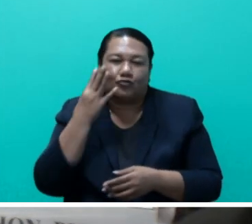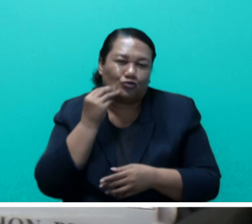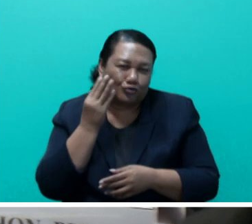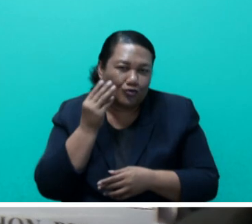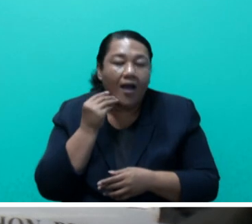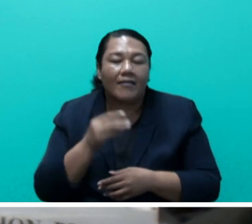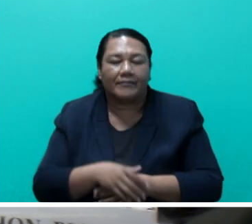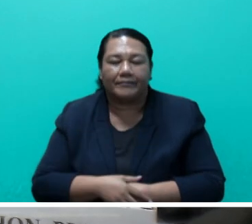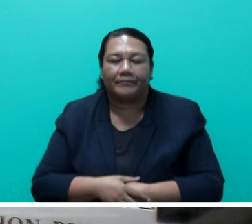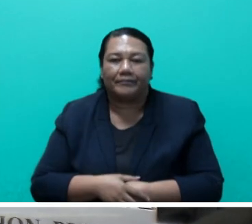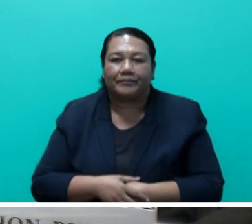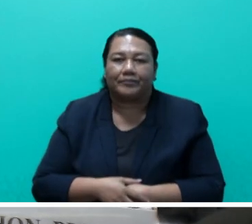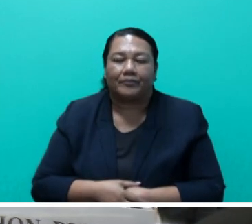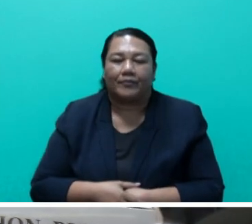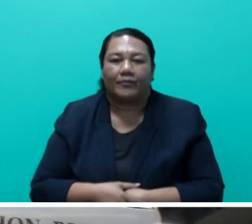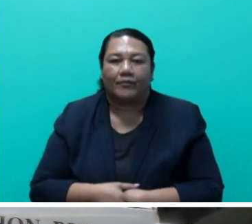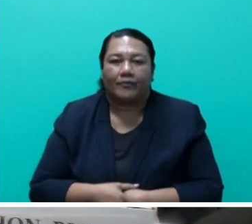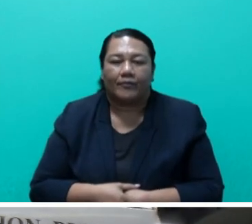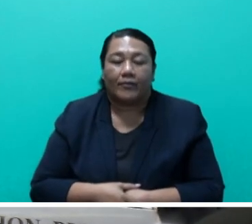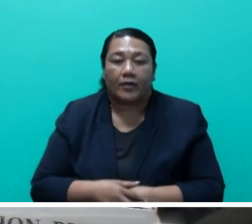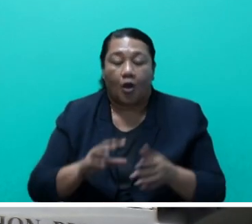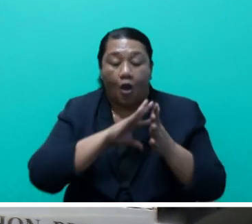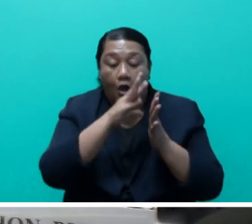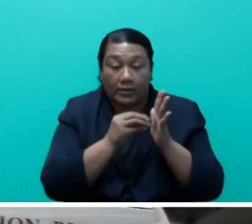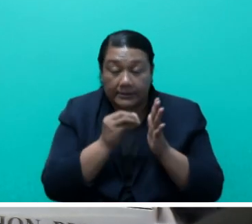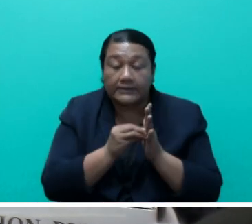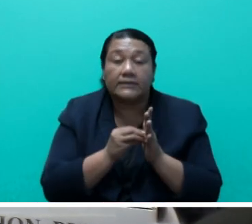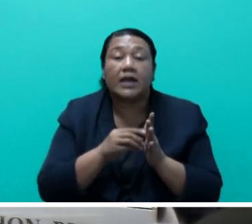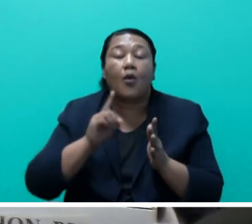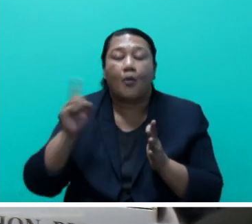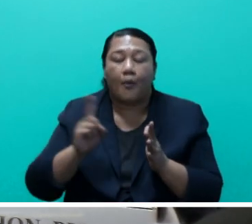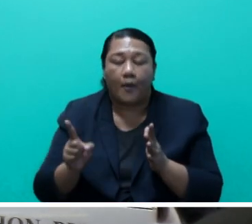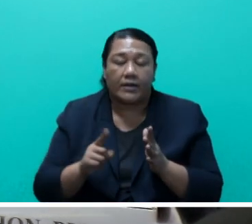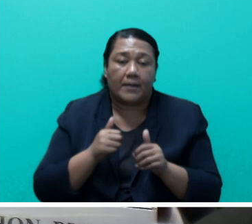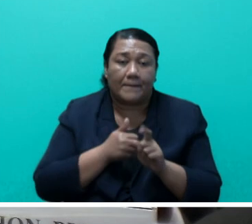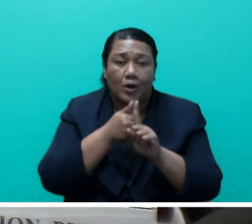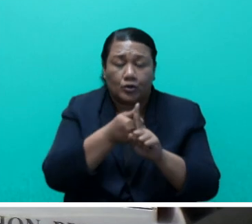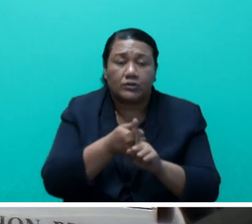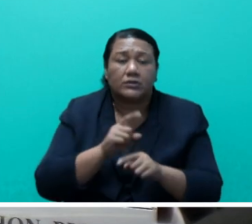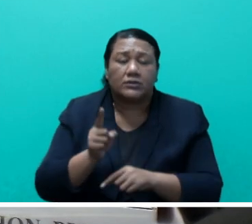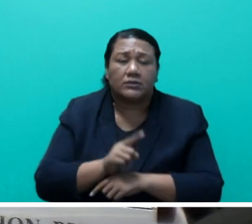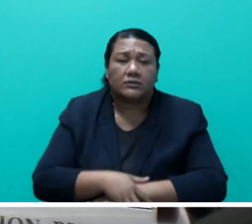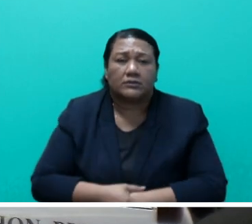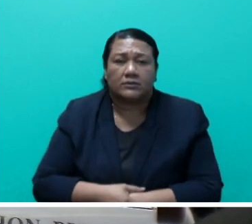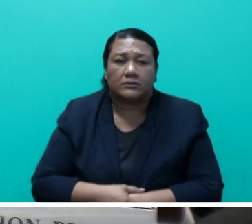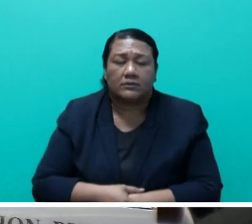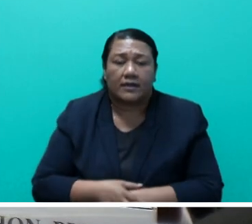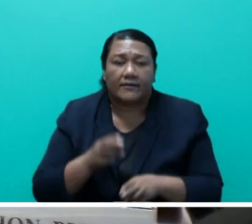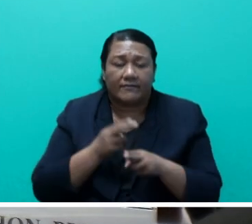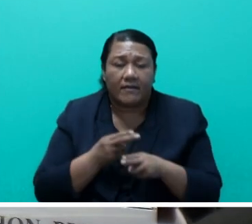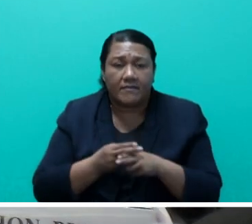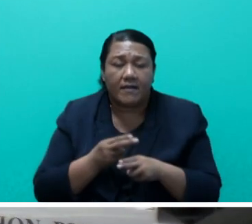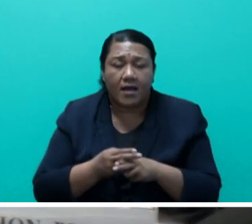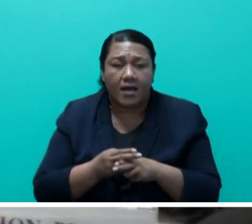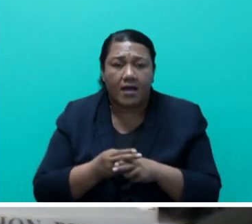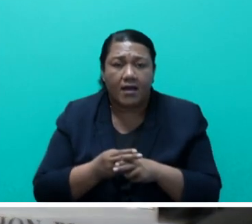the mills. Holistic approach, Mr. Speaker, the farmers learned how